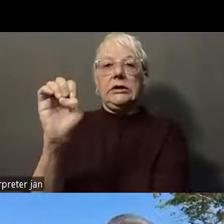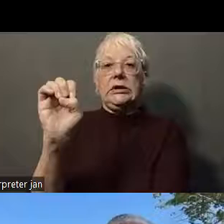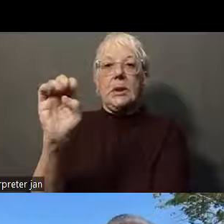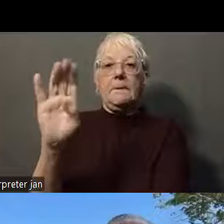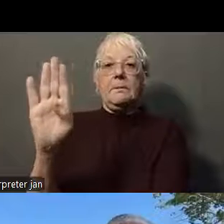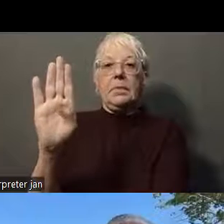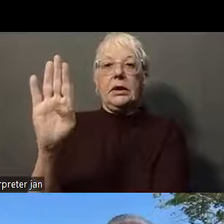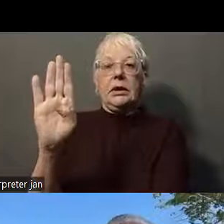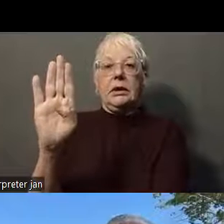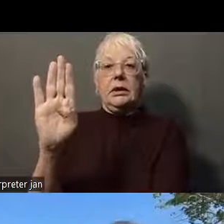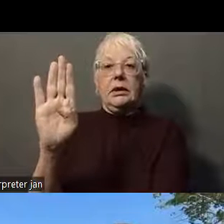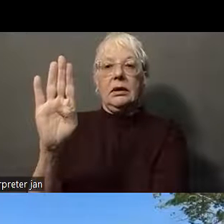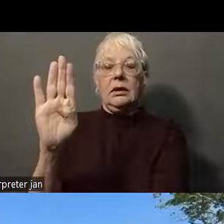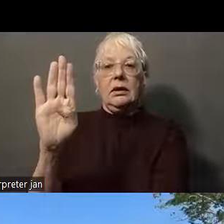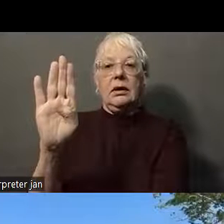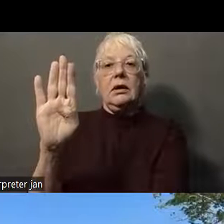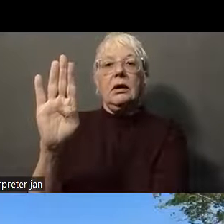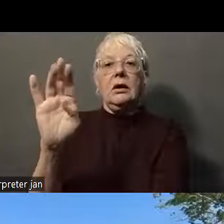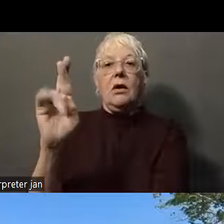DEB as in Brown,